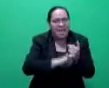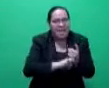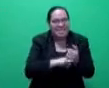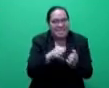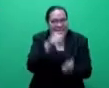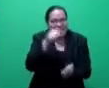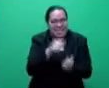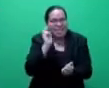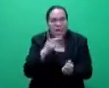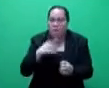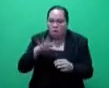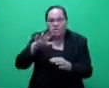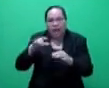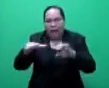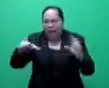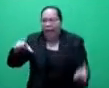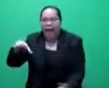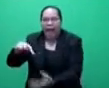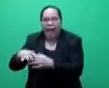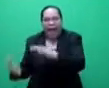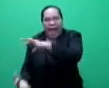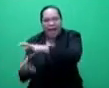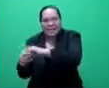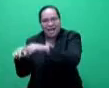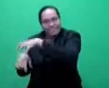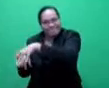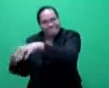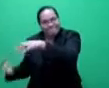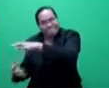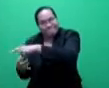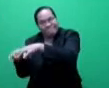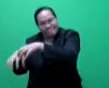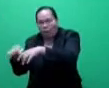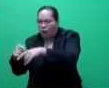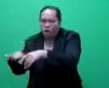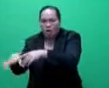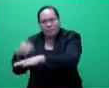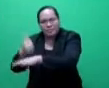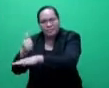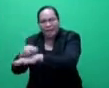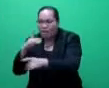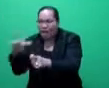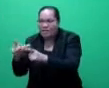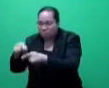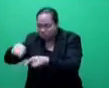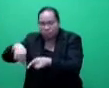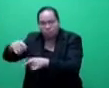saves time and money, Mr. Speaker, sir. Similarly, business renewals,